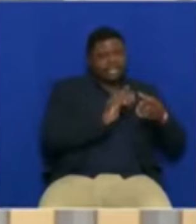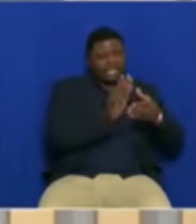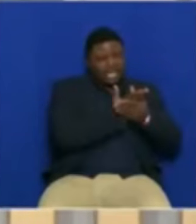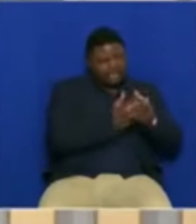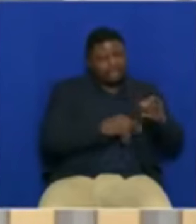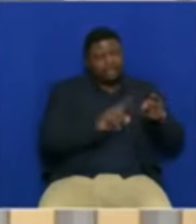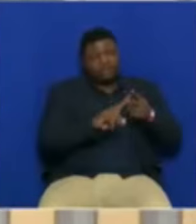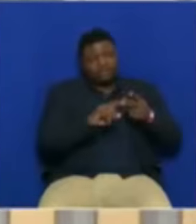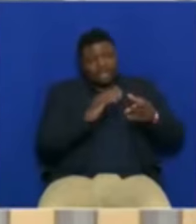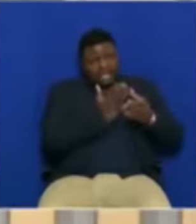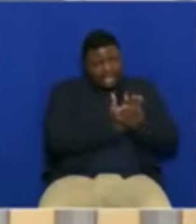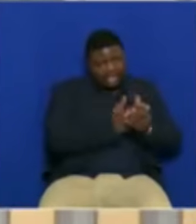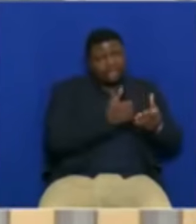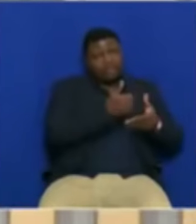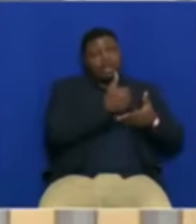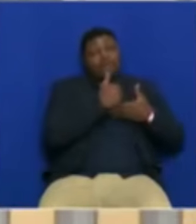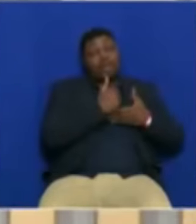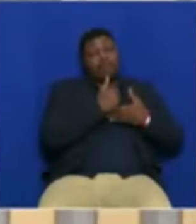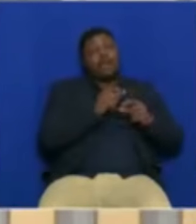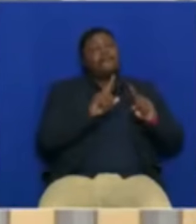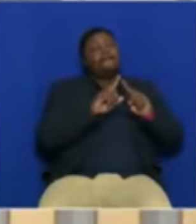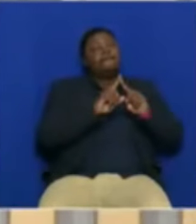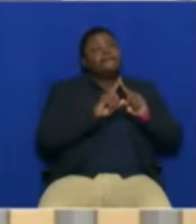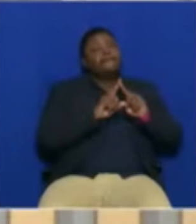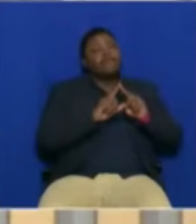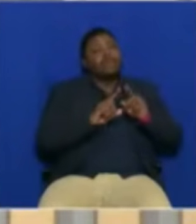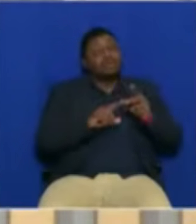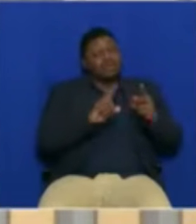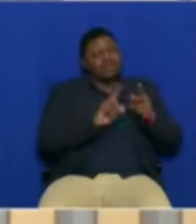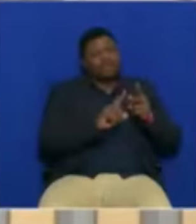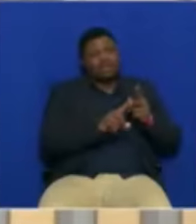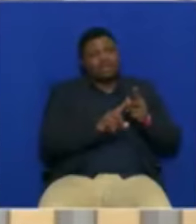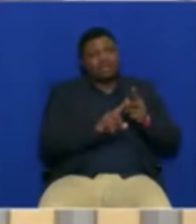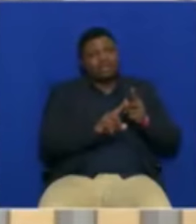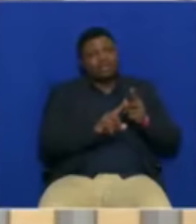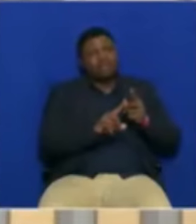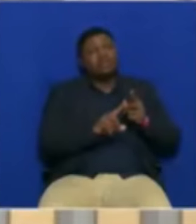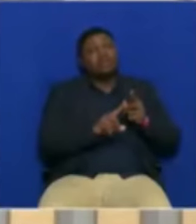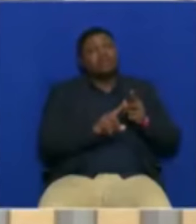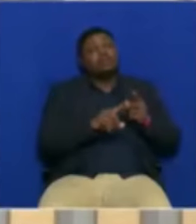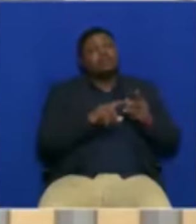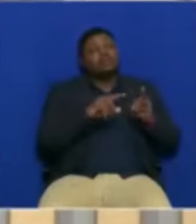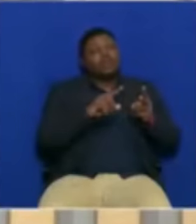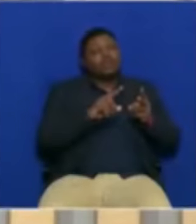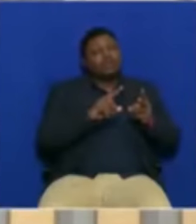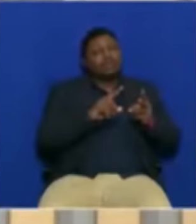the Brooklyn CAS for 542, which the appointment of Mokwele.